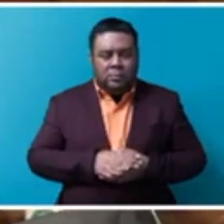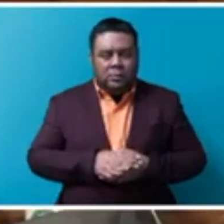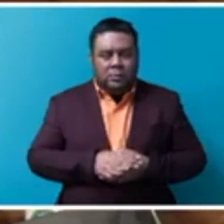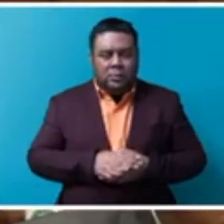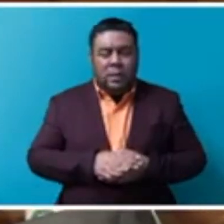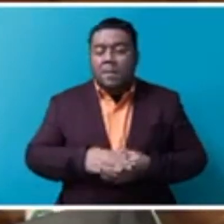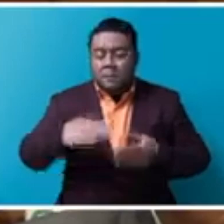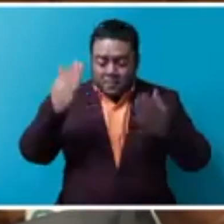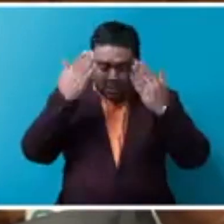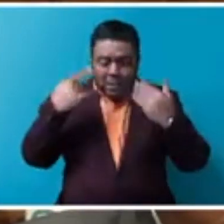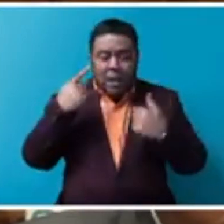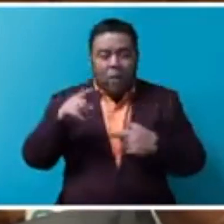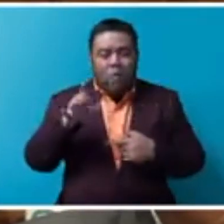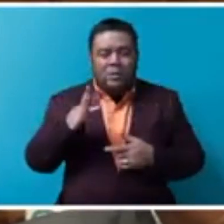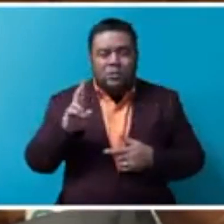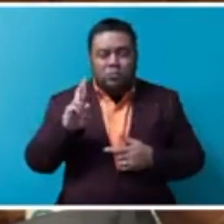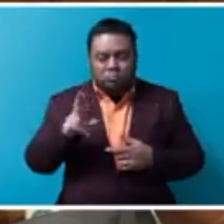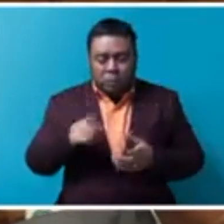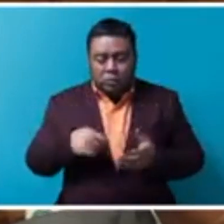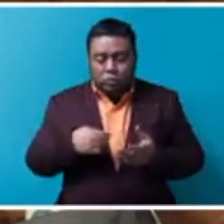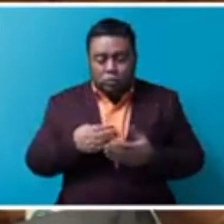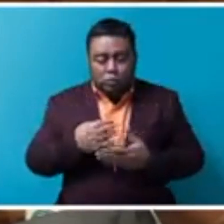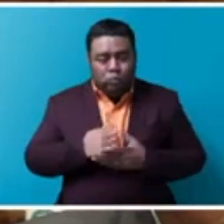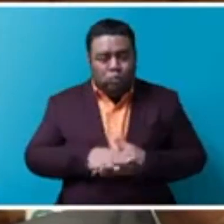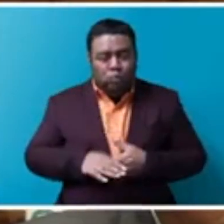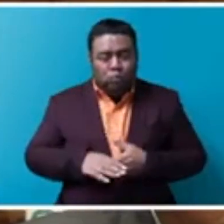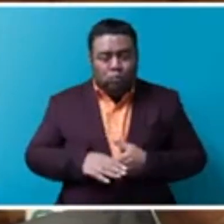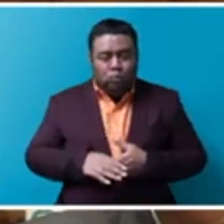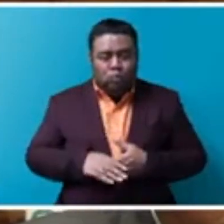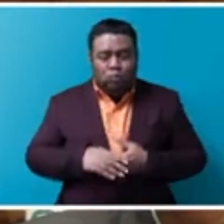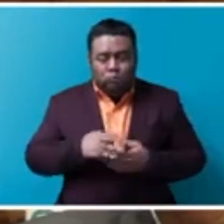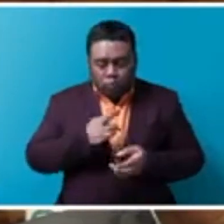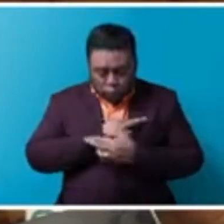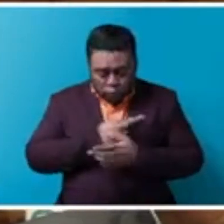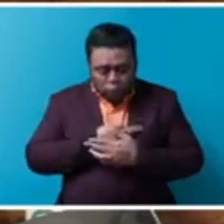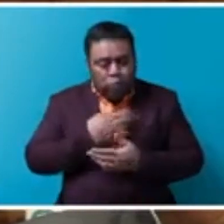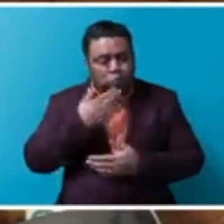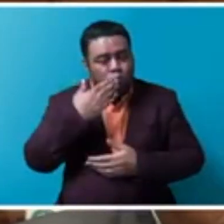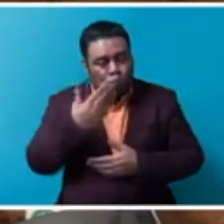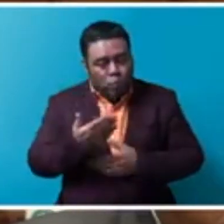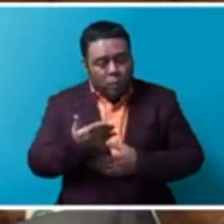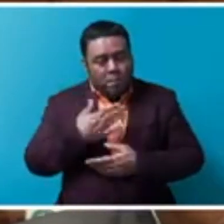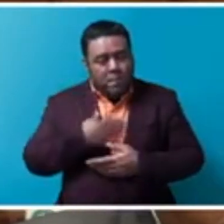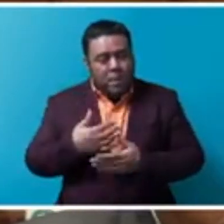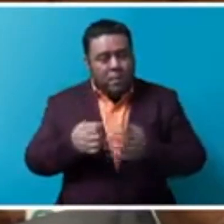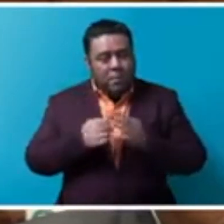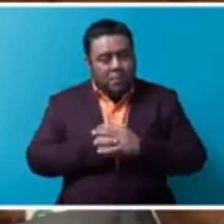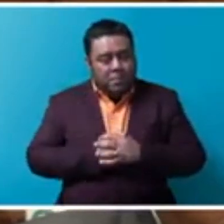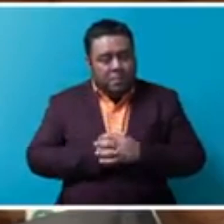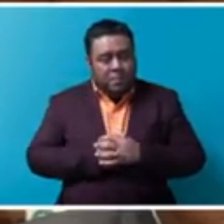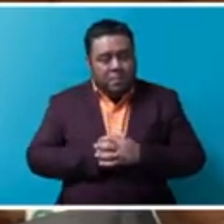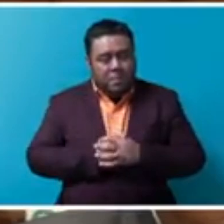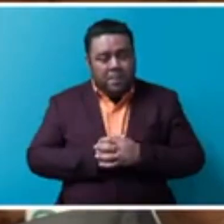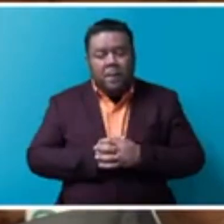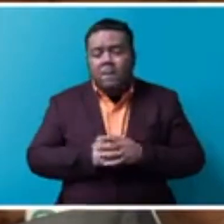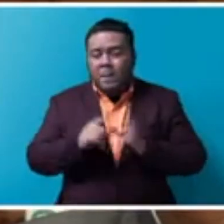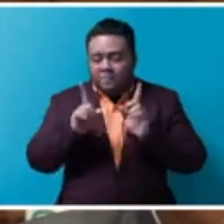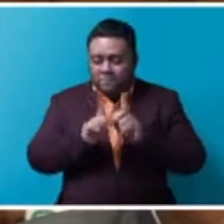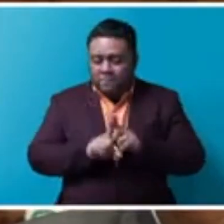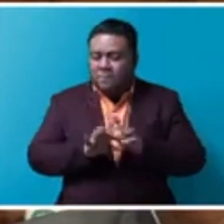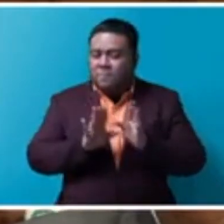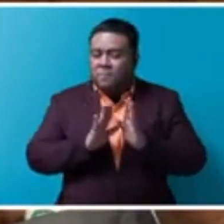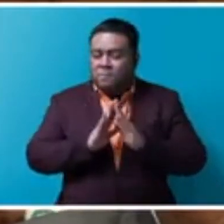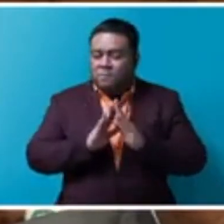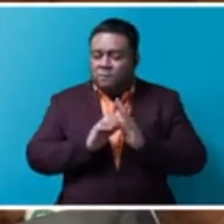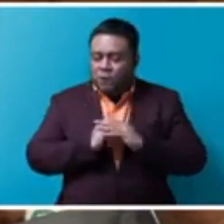Speaker, sir, I wish to first pay tribute to my colleague and close friend, the